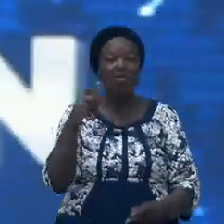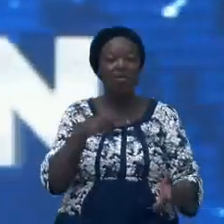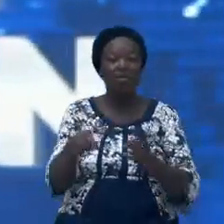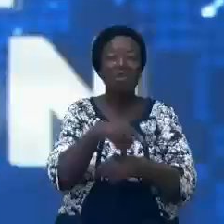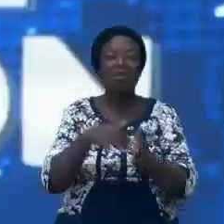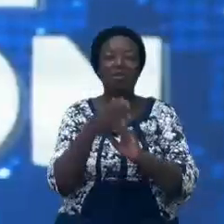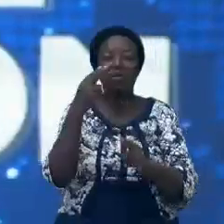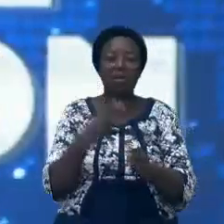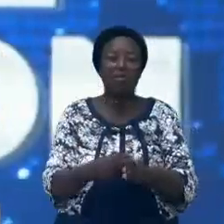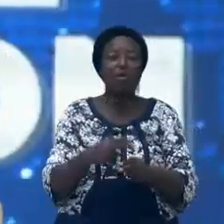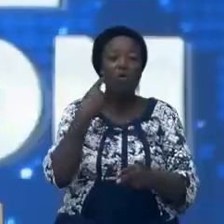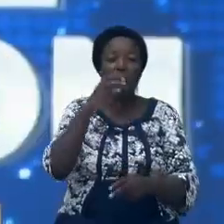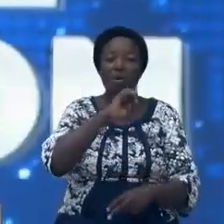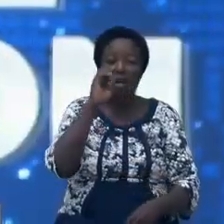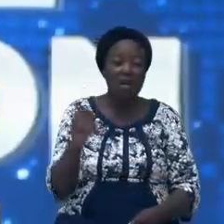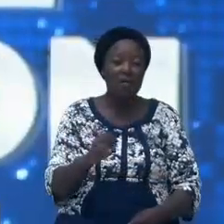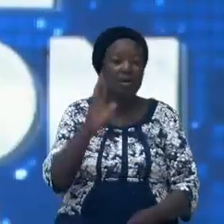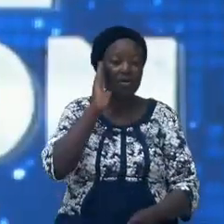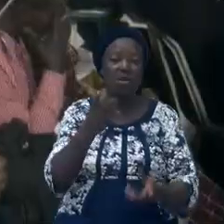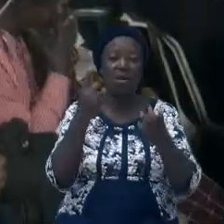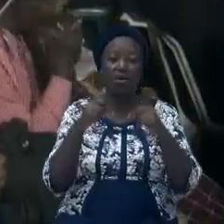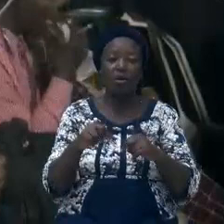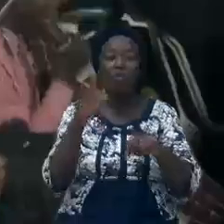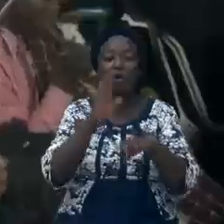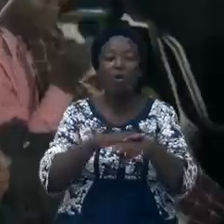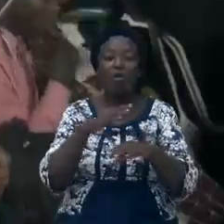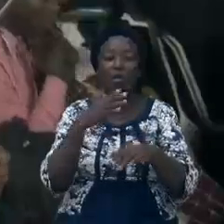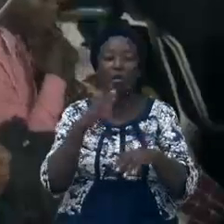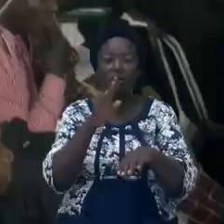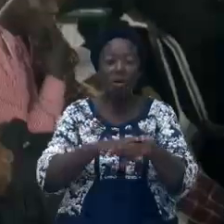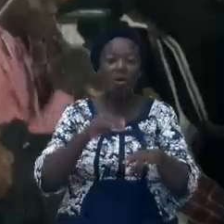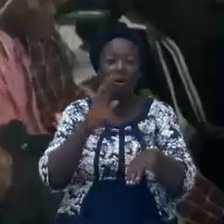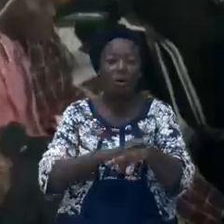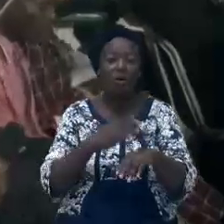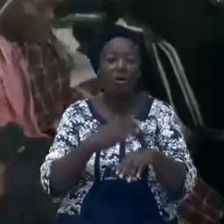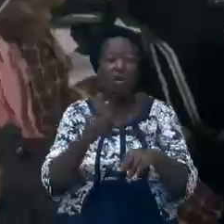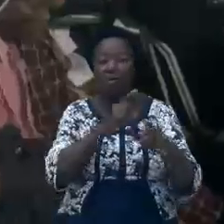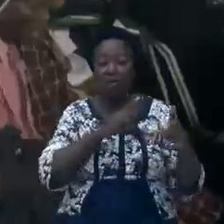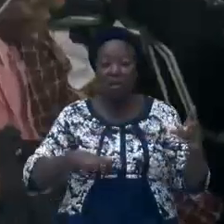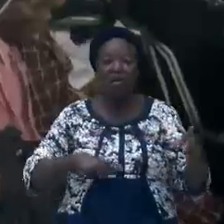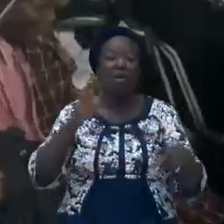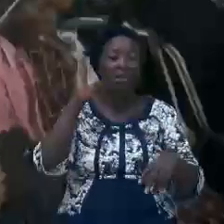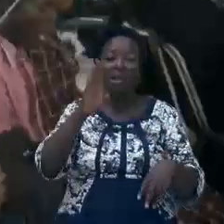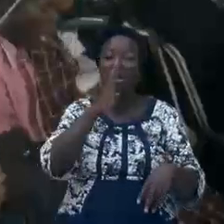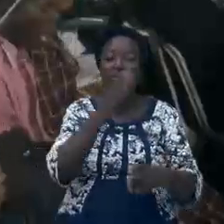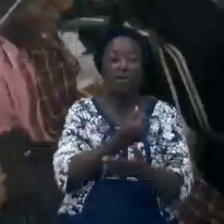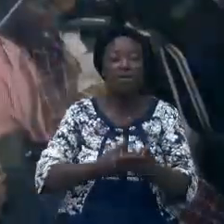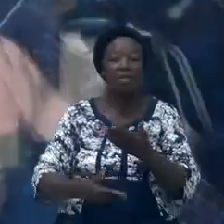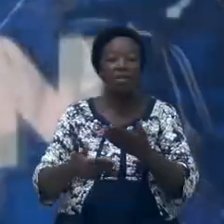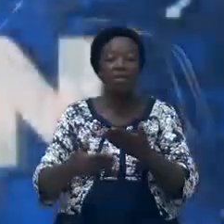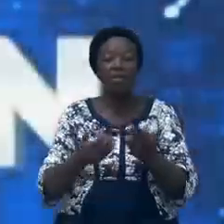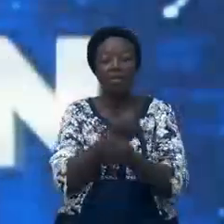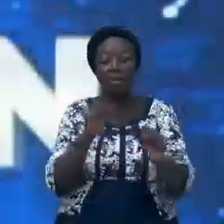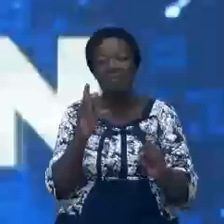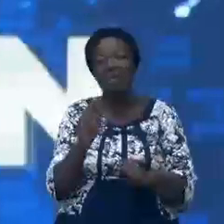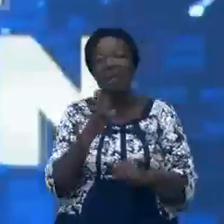and forever. He will not reject you today. Whosoever shall call on the name of